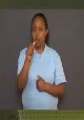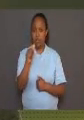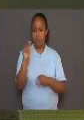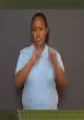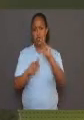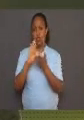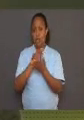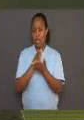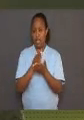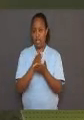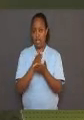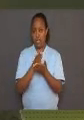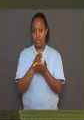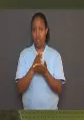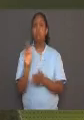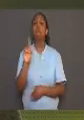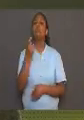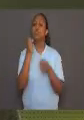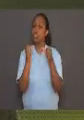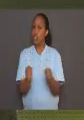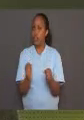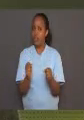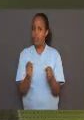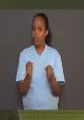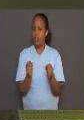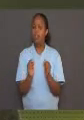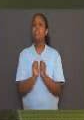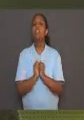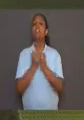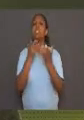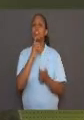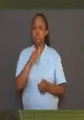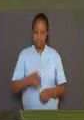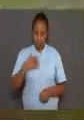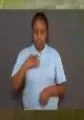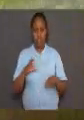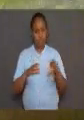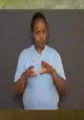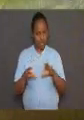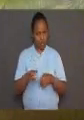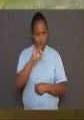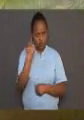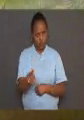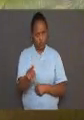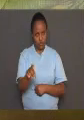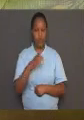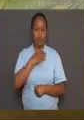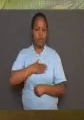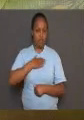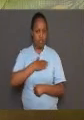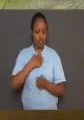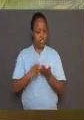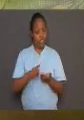people? What happened? How did it make you feel? Please answer